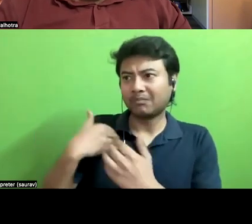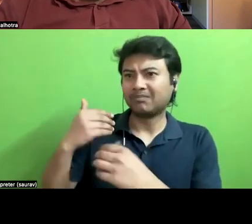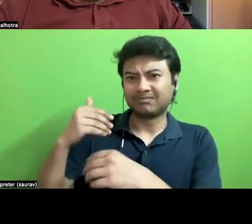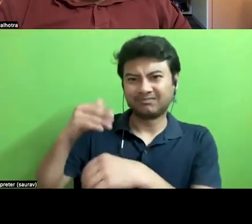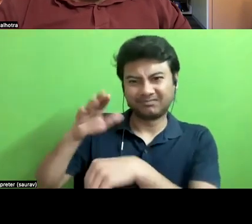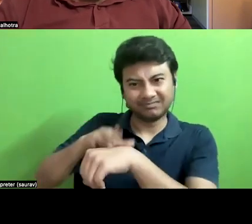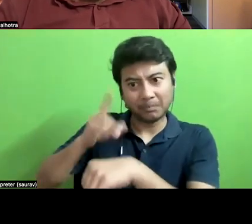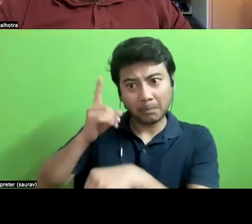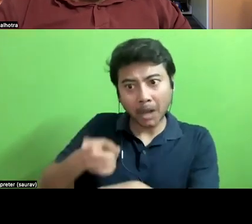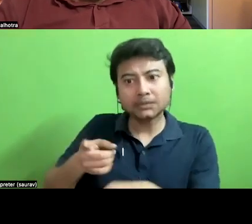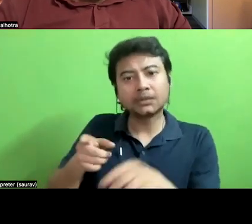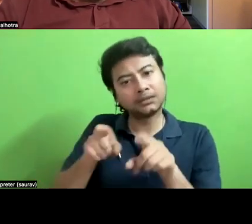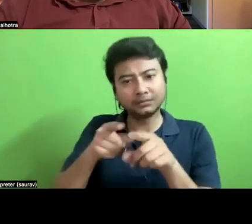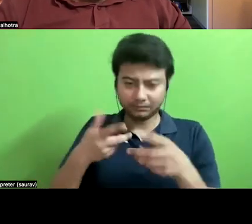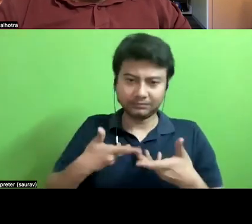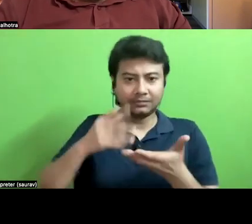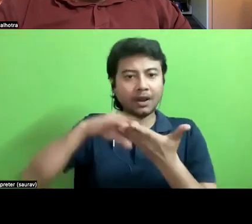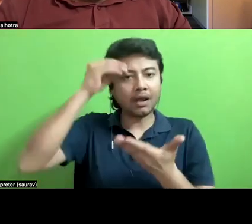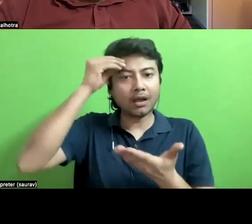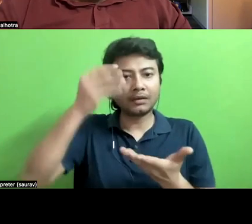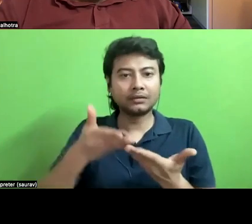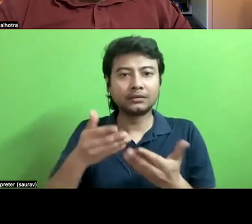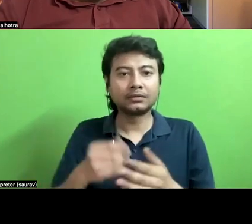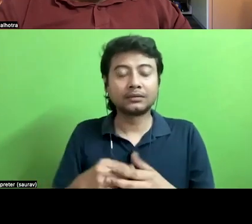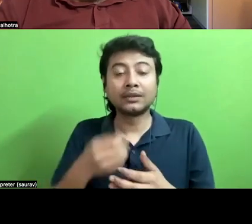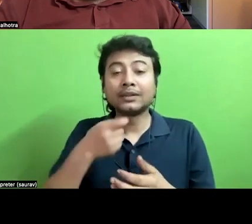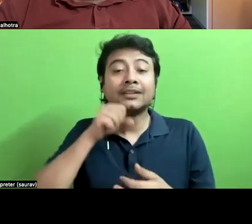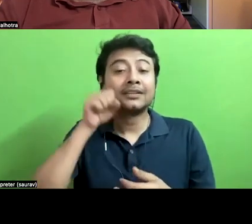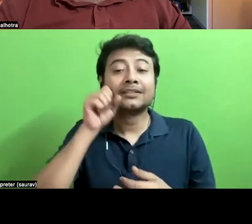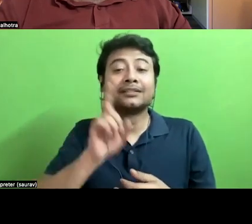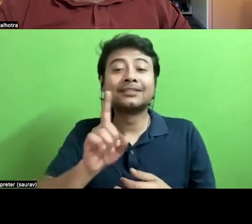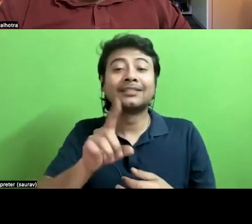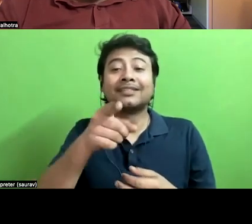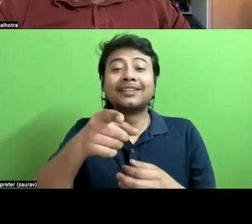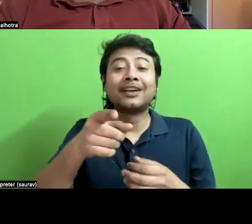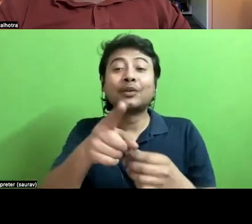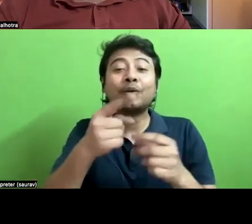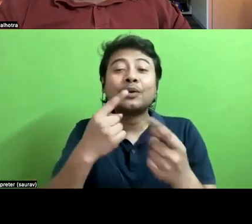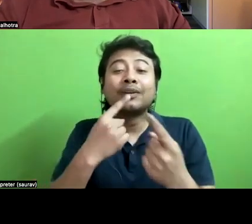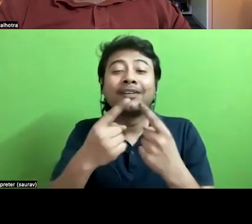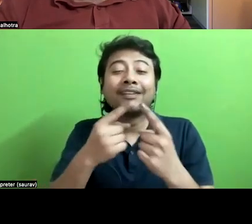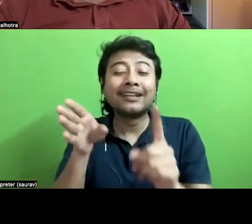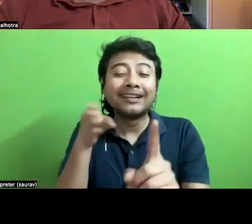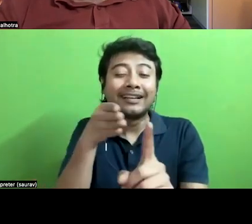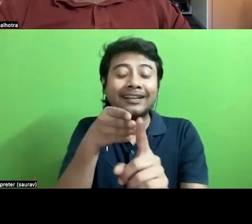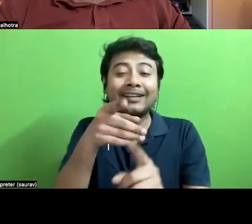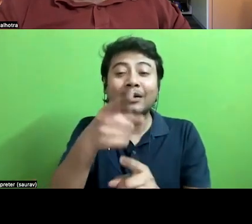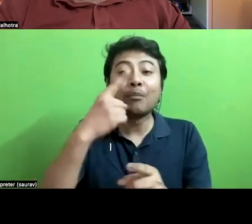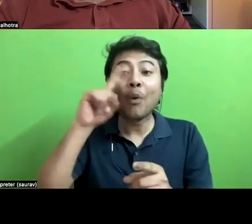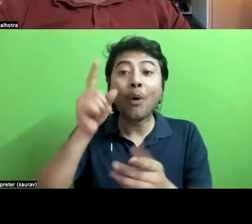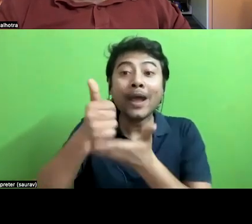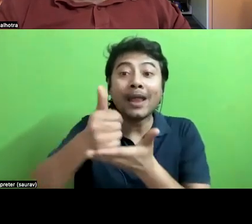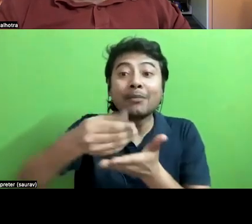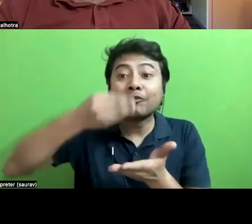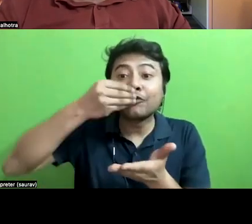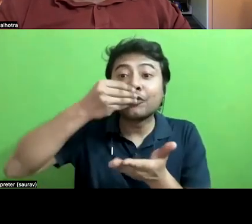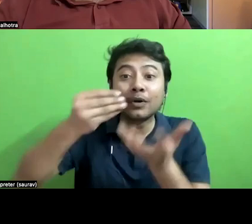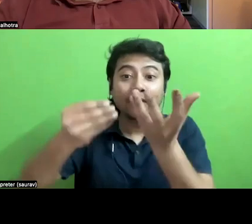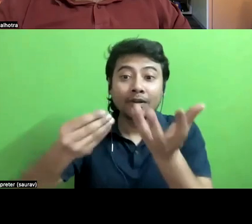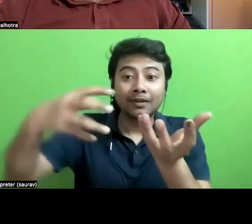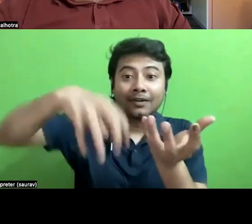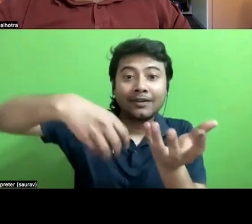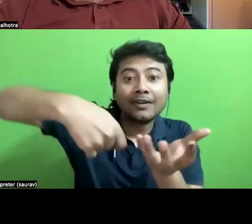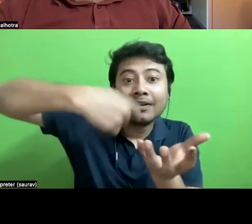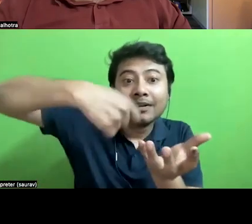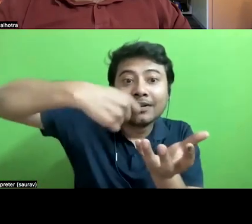to the problem patterns that you faced when you were a childhood. You talked about the Ulta Katori, right. Other things that your parents or anything else, if you can talk about